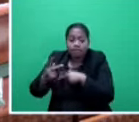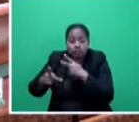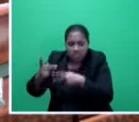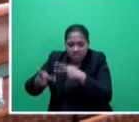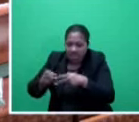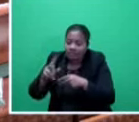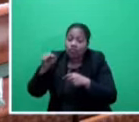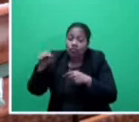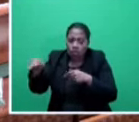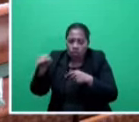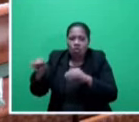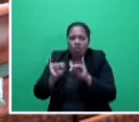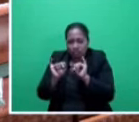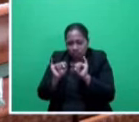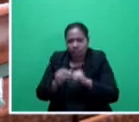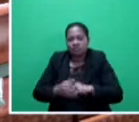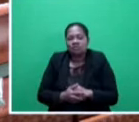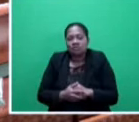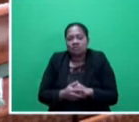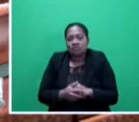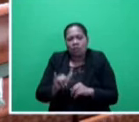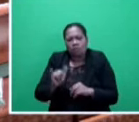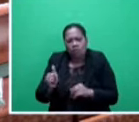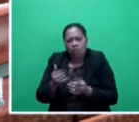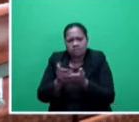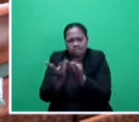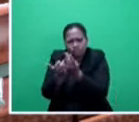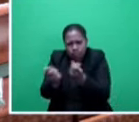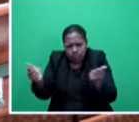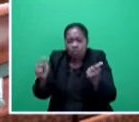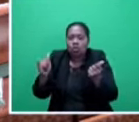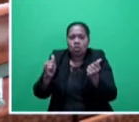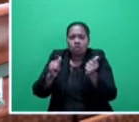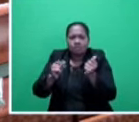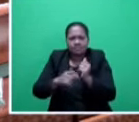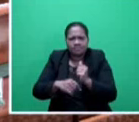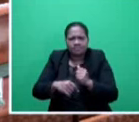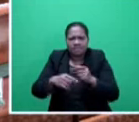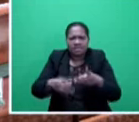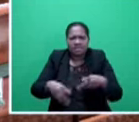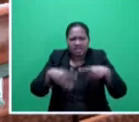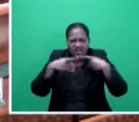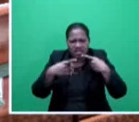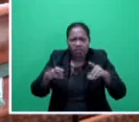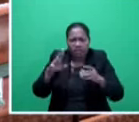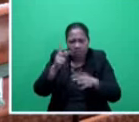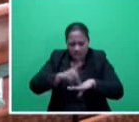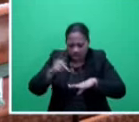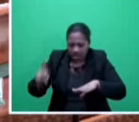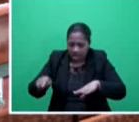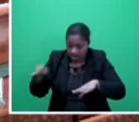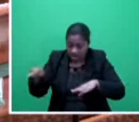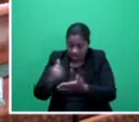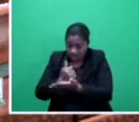matter, or for a resolution or declaration of Parliament. If that